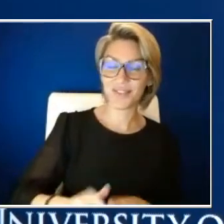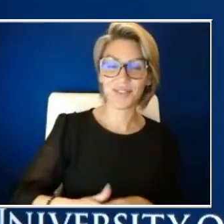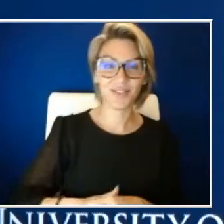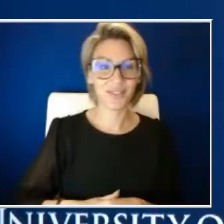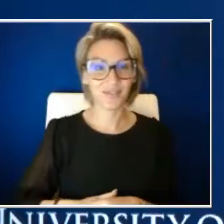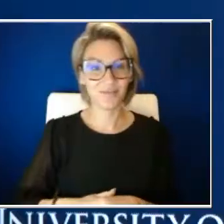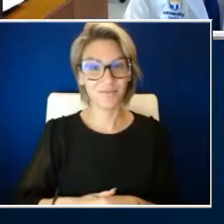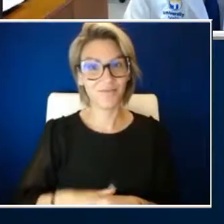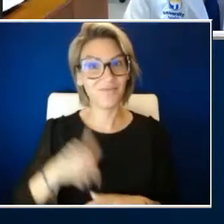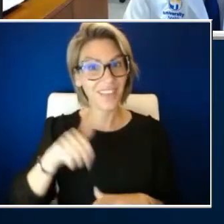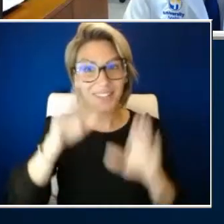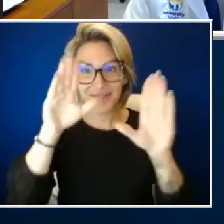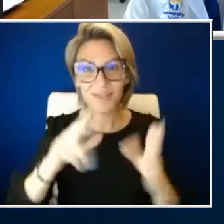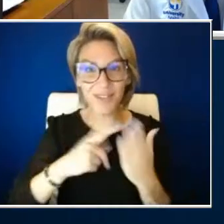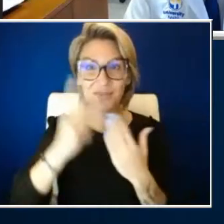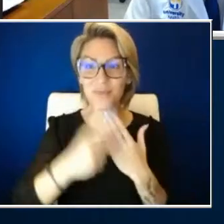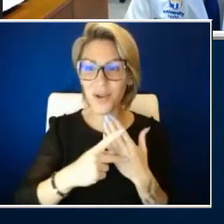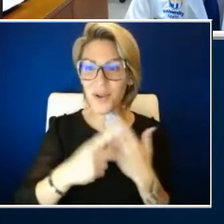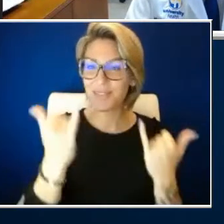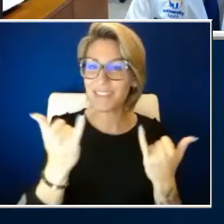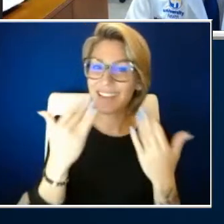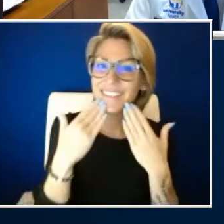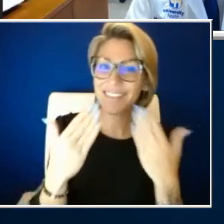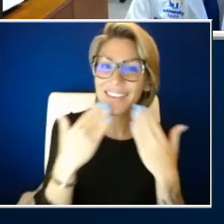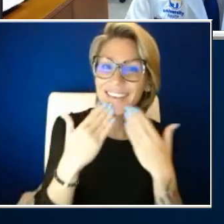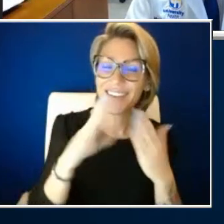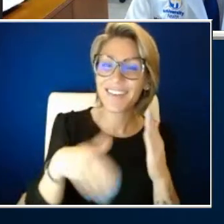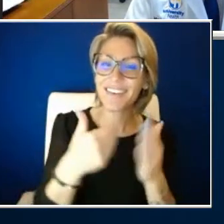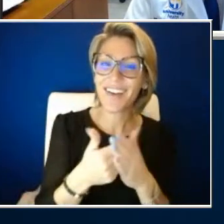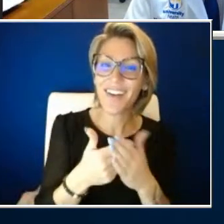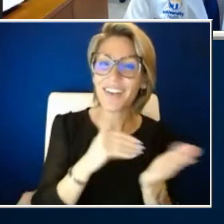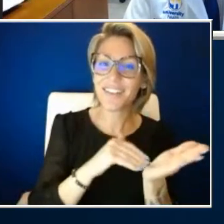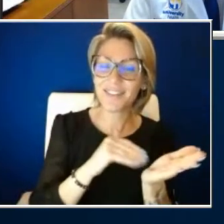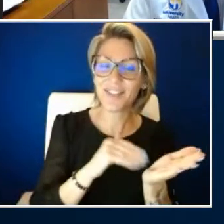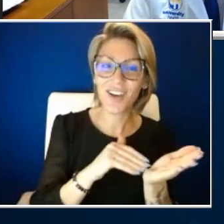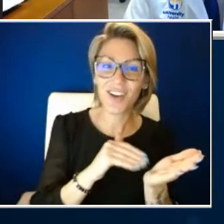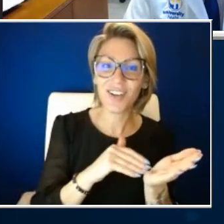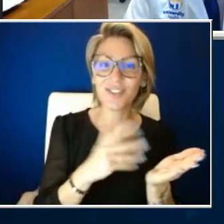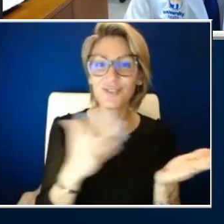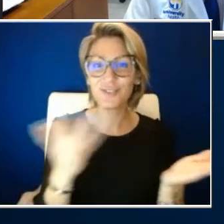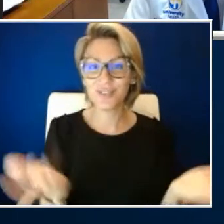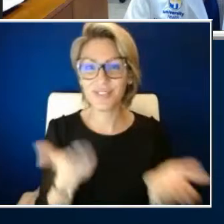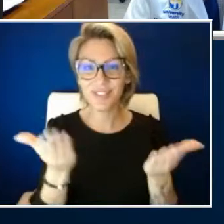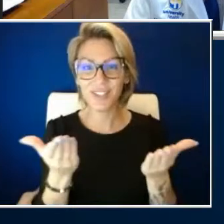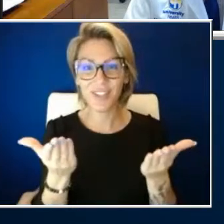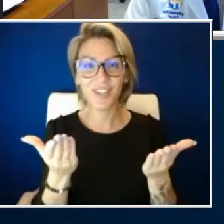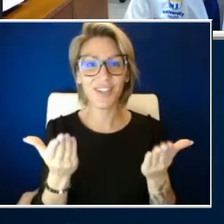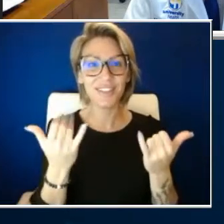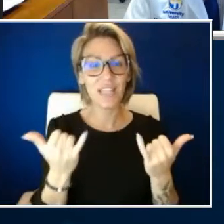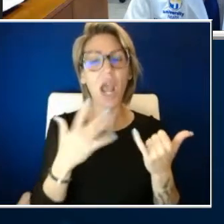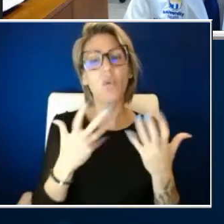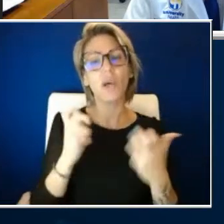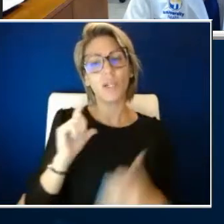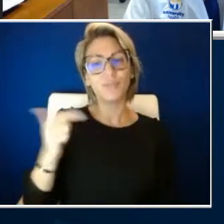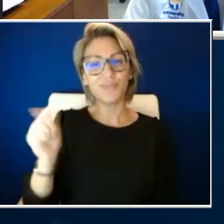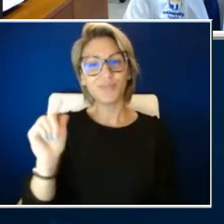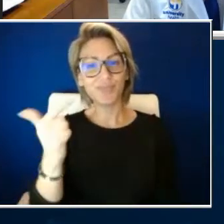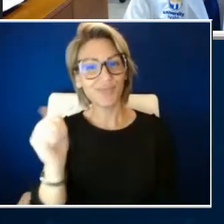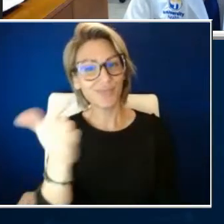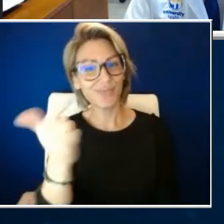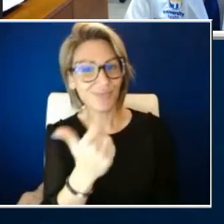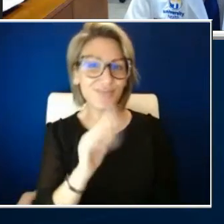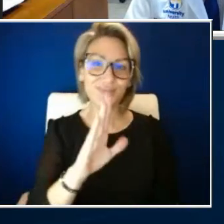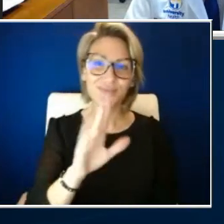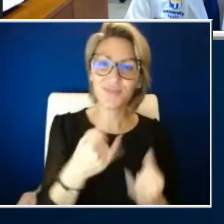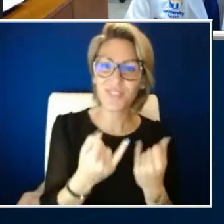been a great program today. I want to say thank you to all of the physicians who have been here with us today. I want to go around the horn and just ask everybody for final